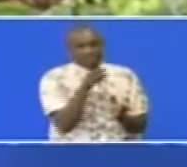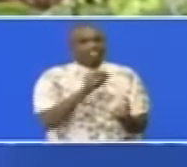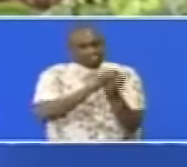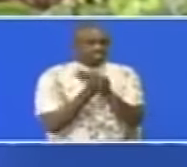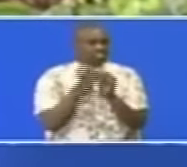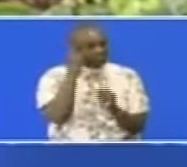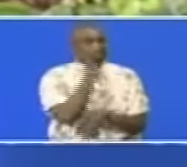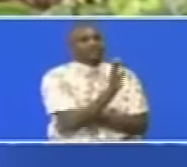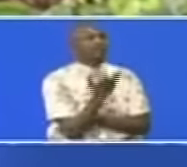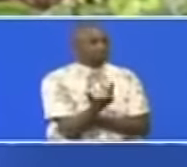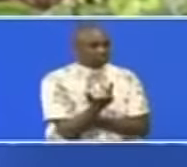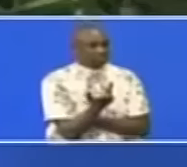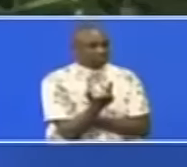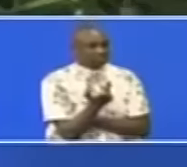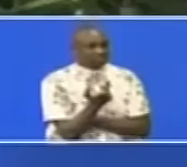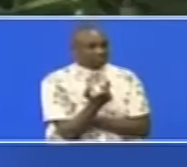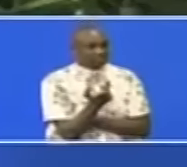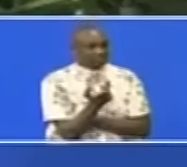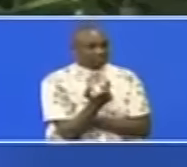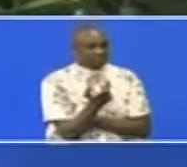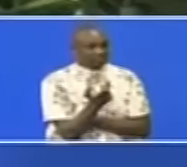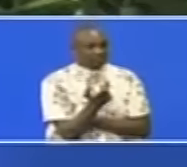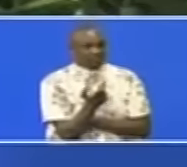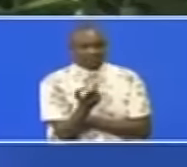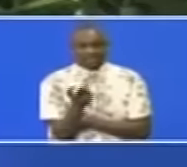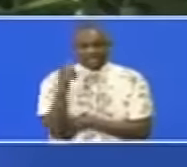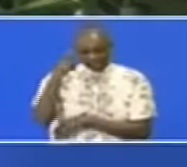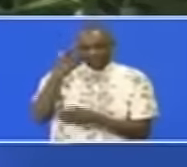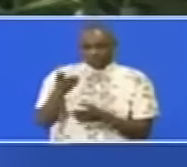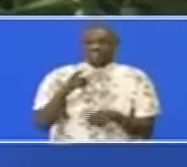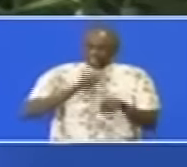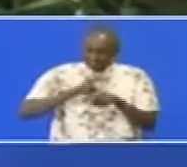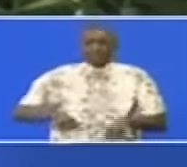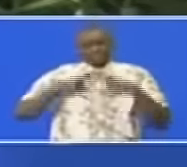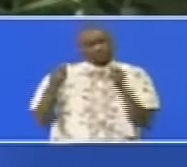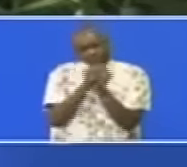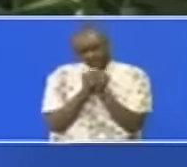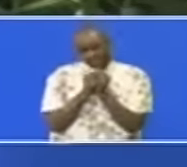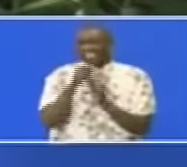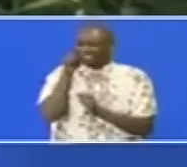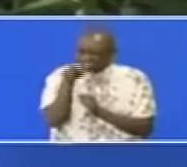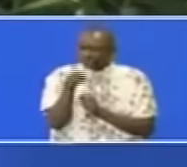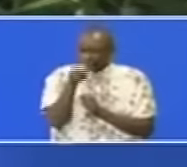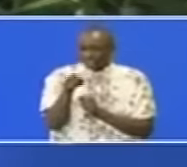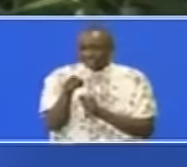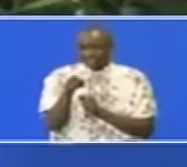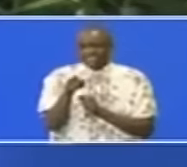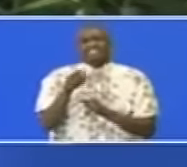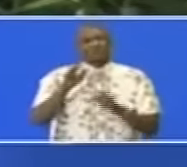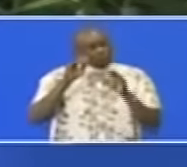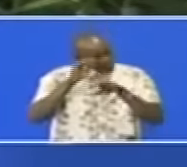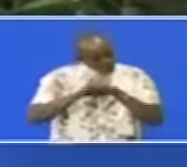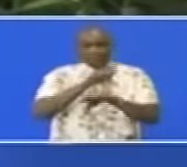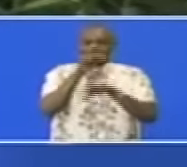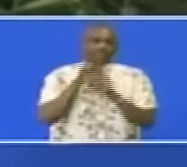taught how to reason afresh. Living together, coexisting, is one of the core principle of